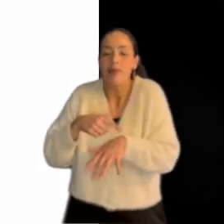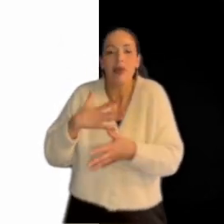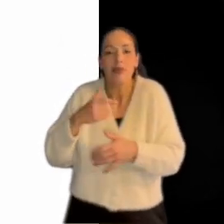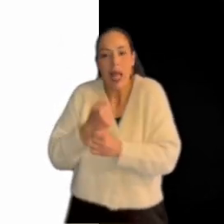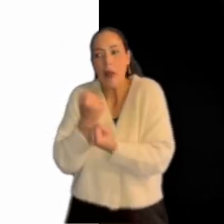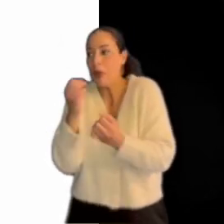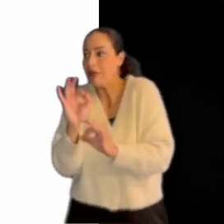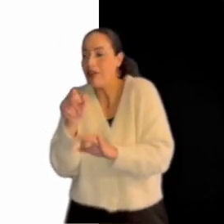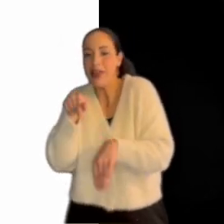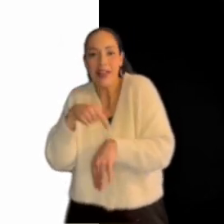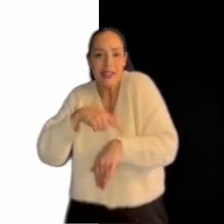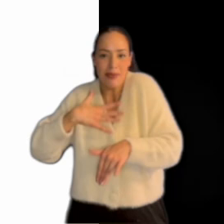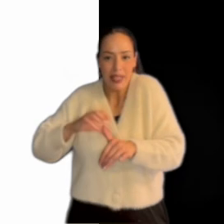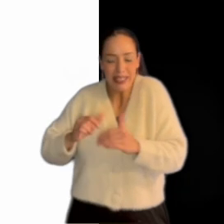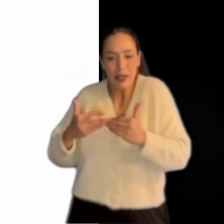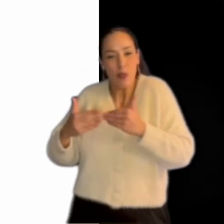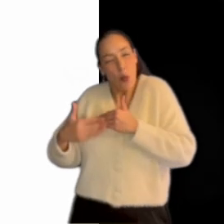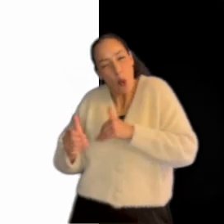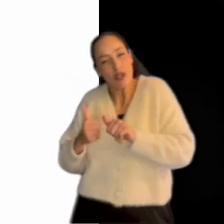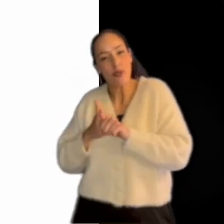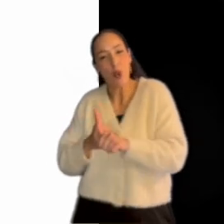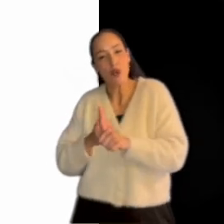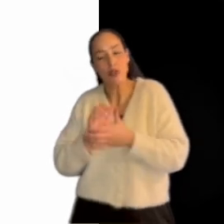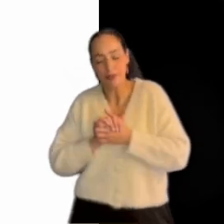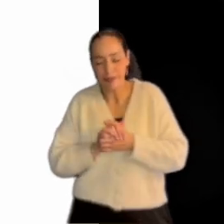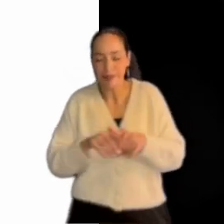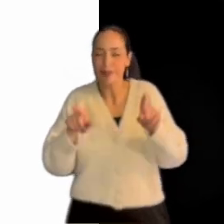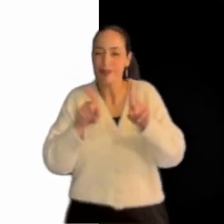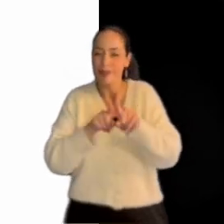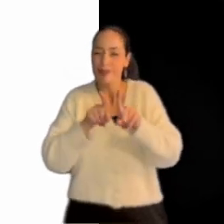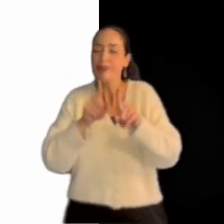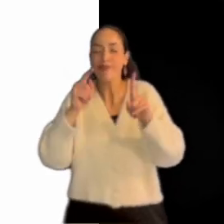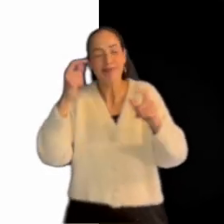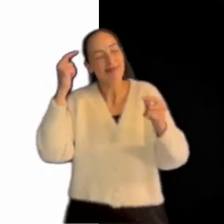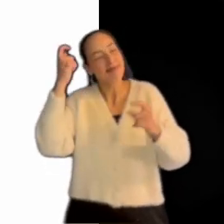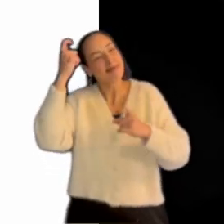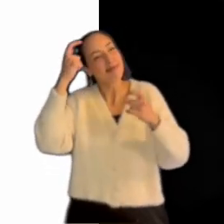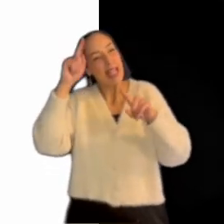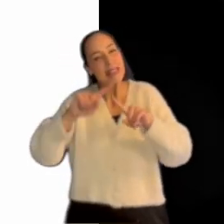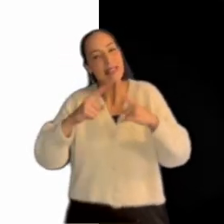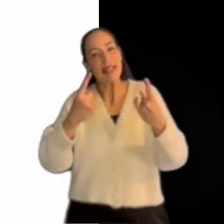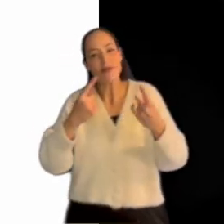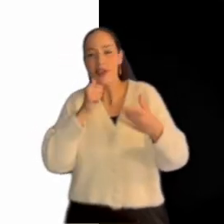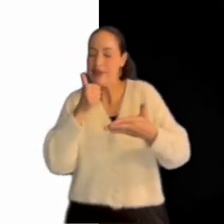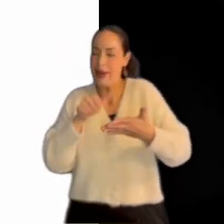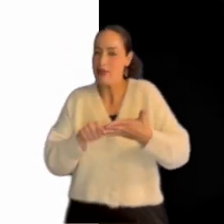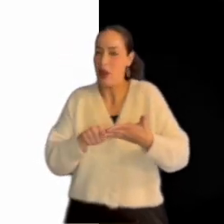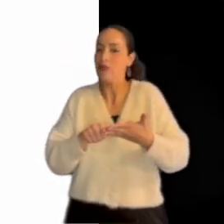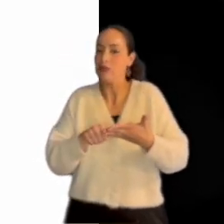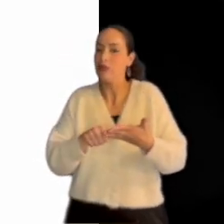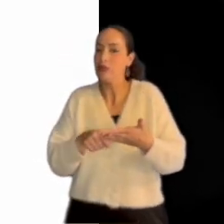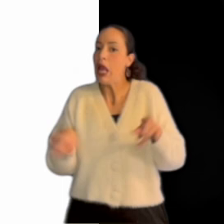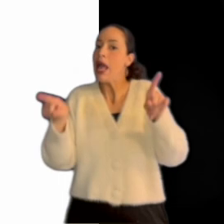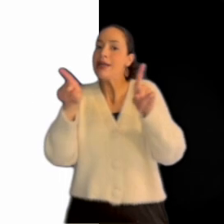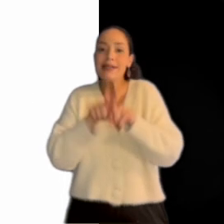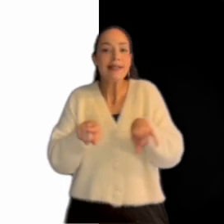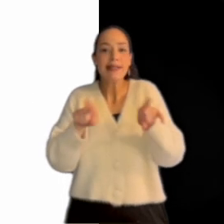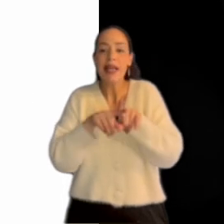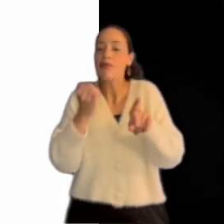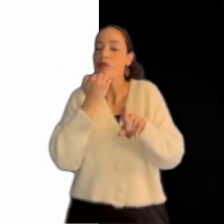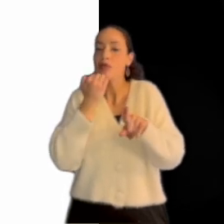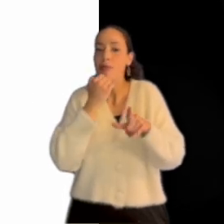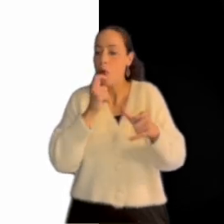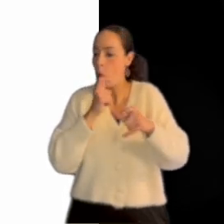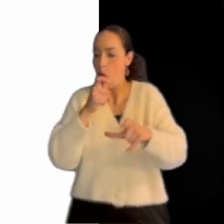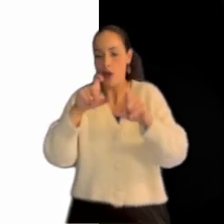In doing so, I also imagined a different message, one which took up exactly the same amount of space, gave exactly the same